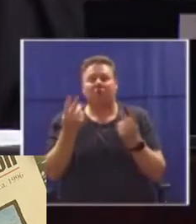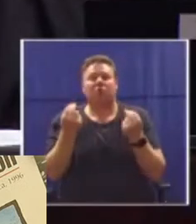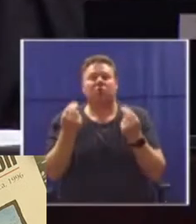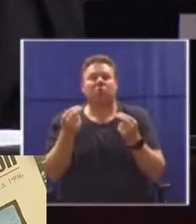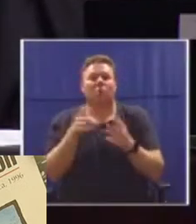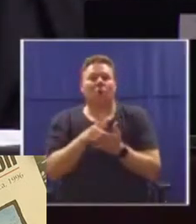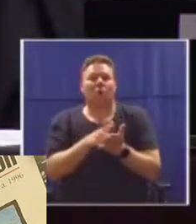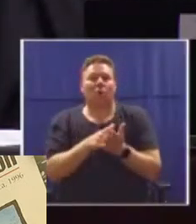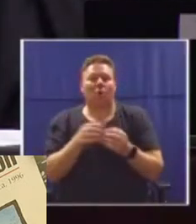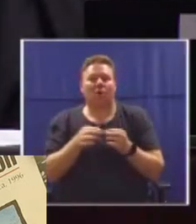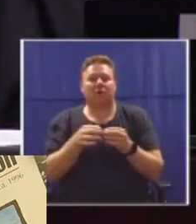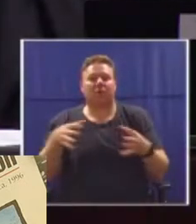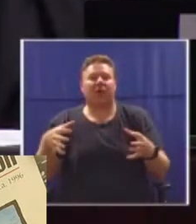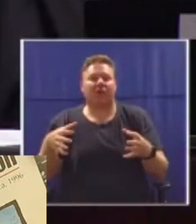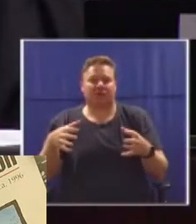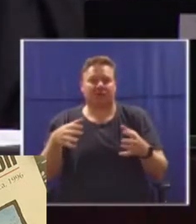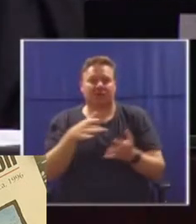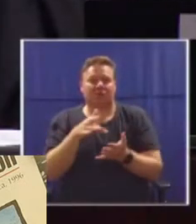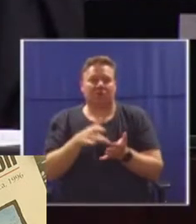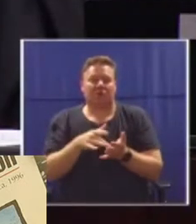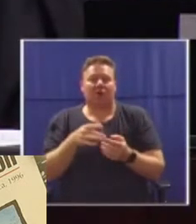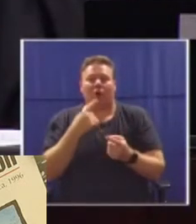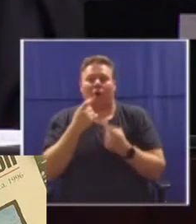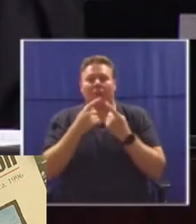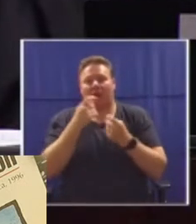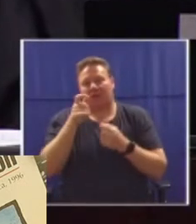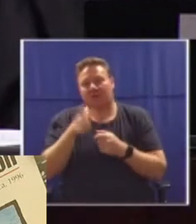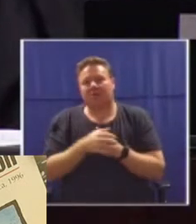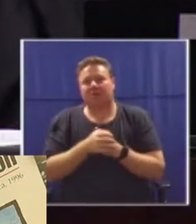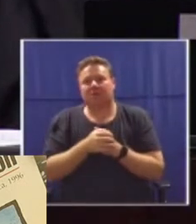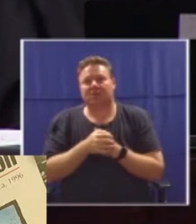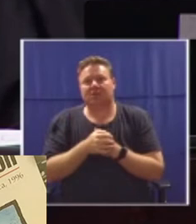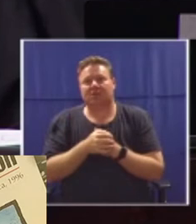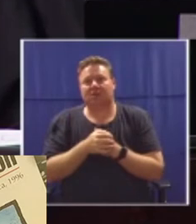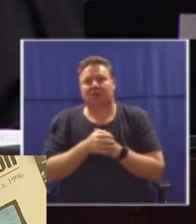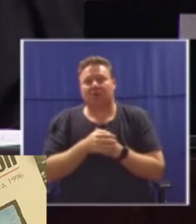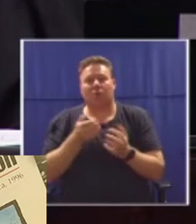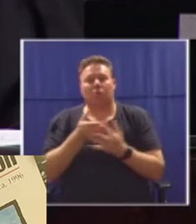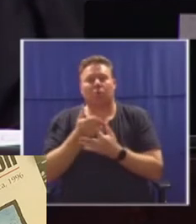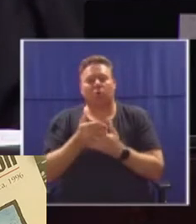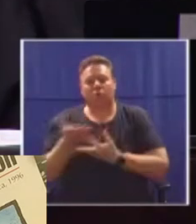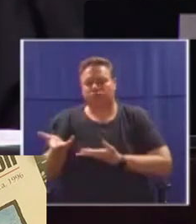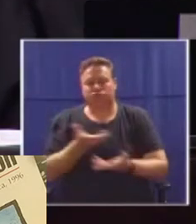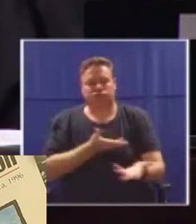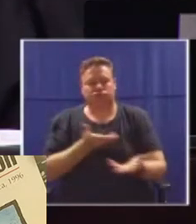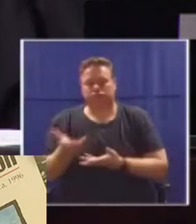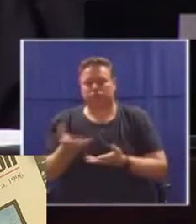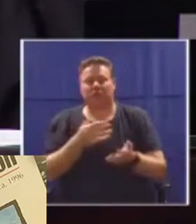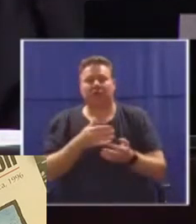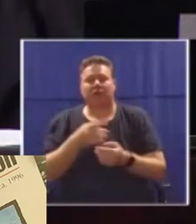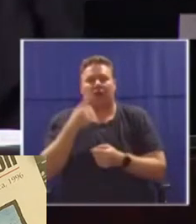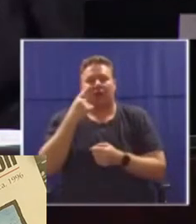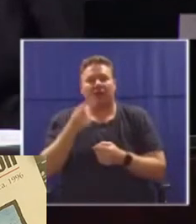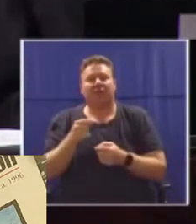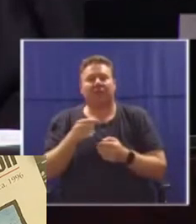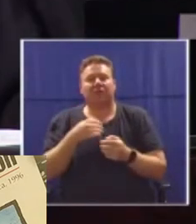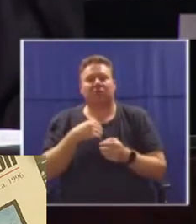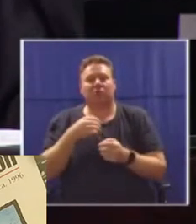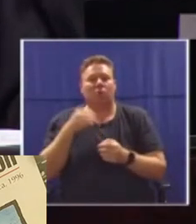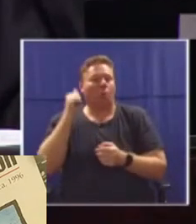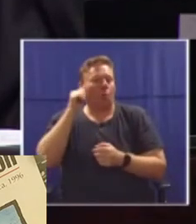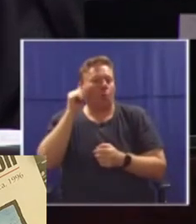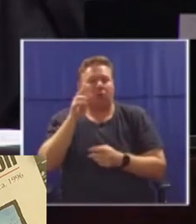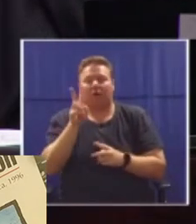the circumstances in which a complainant can give evidence through intermediaries and provides the evidence through audiovisual links